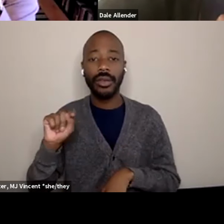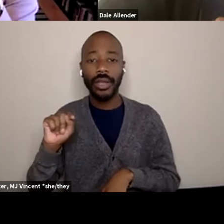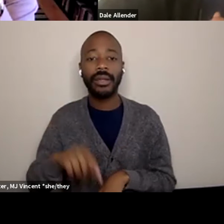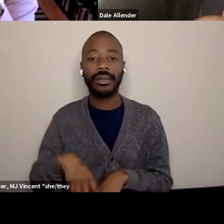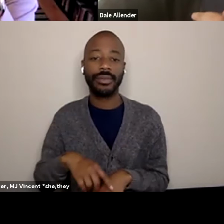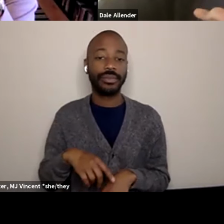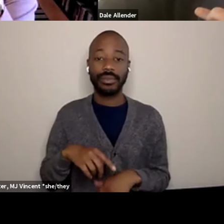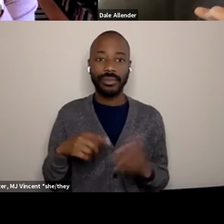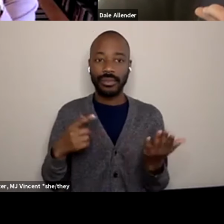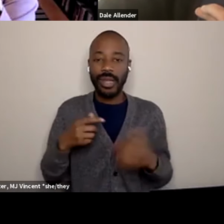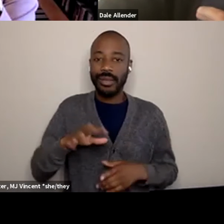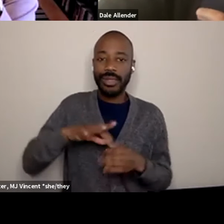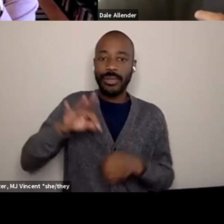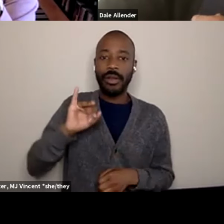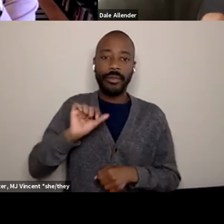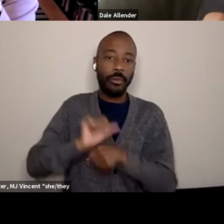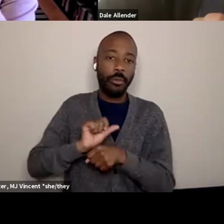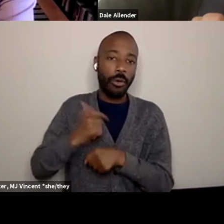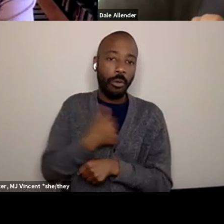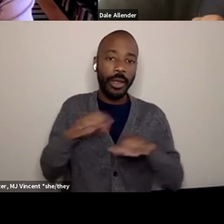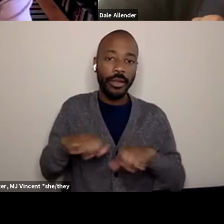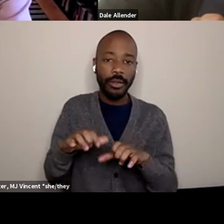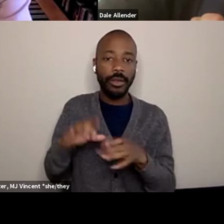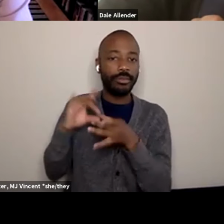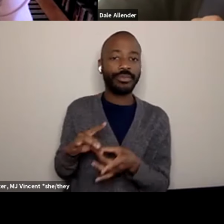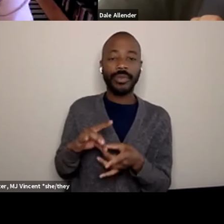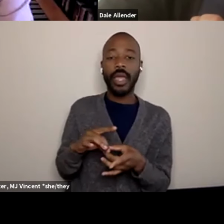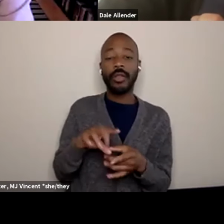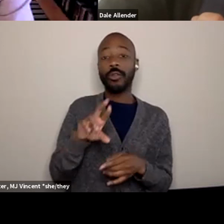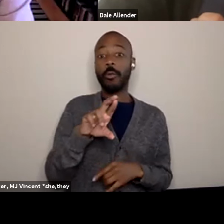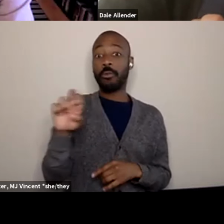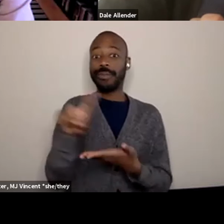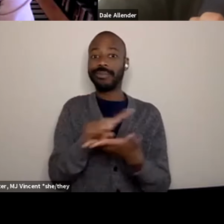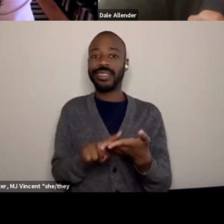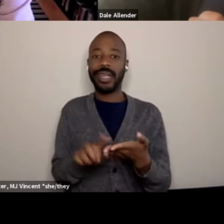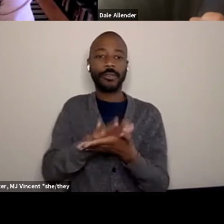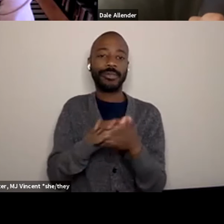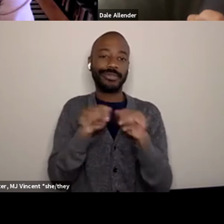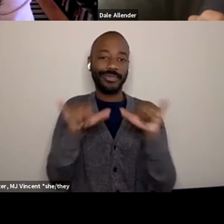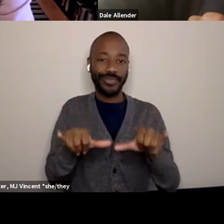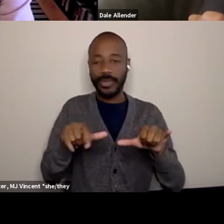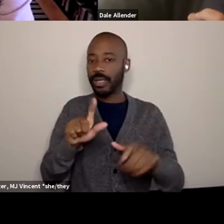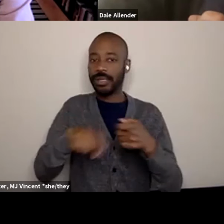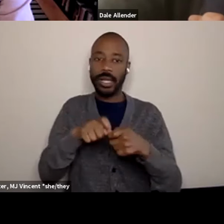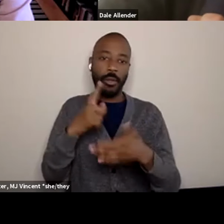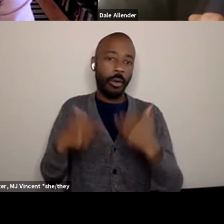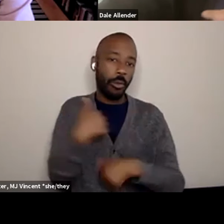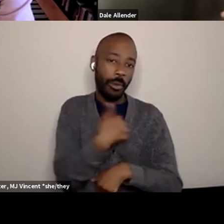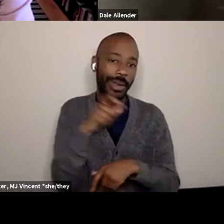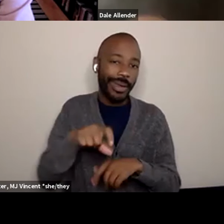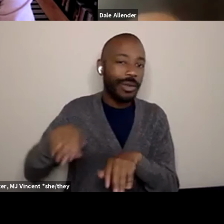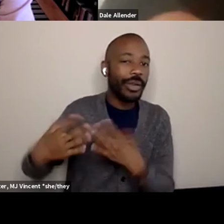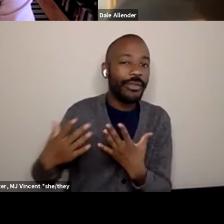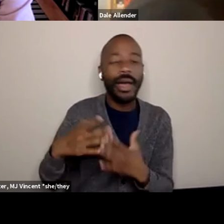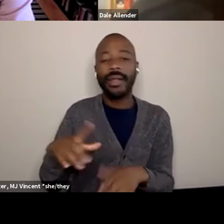do around redesigning school systems, is exactly what we need to provide the intellectual history